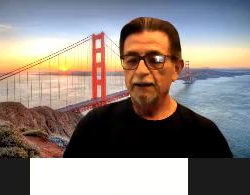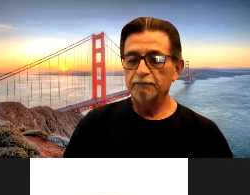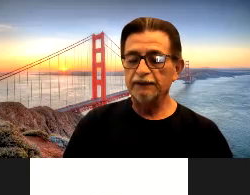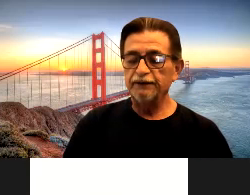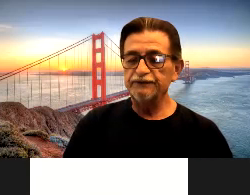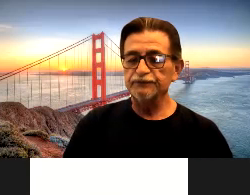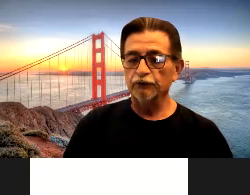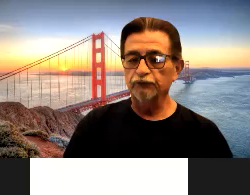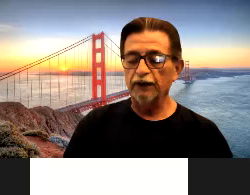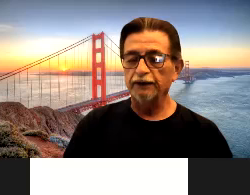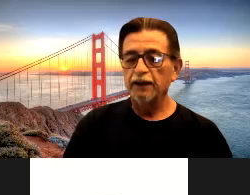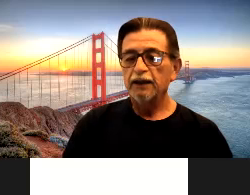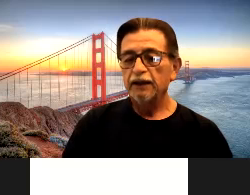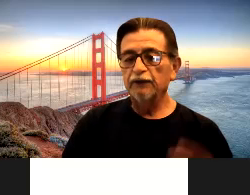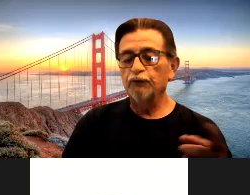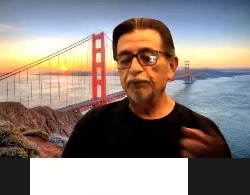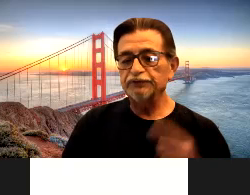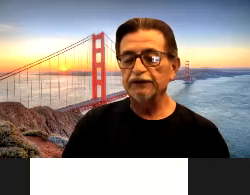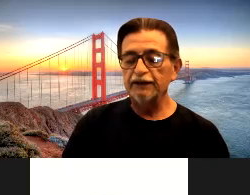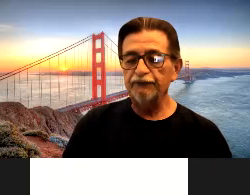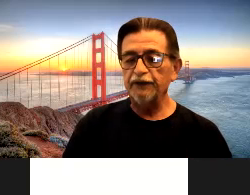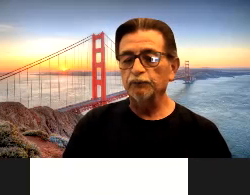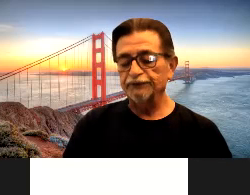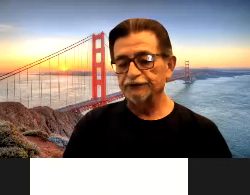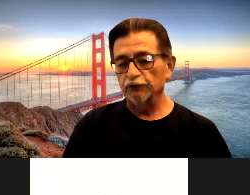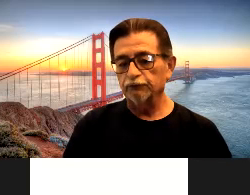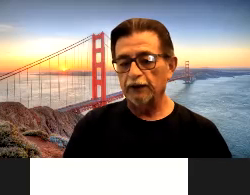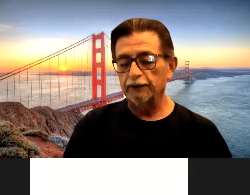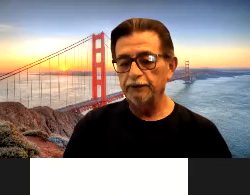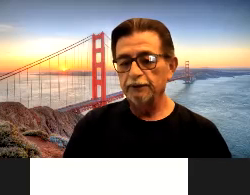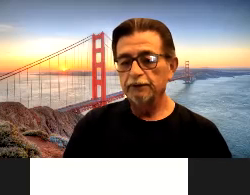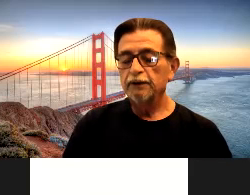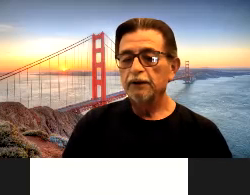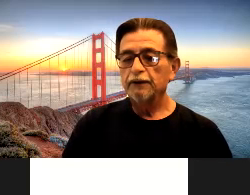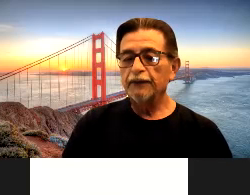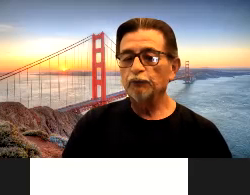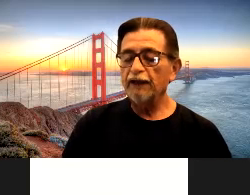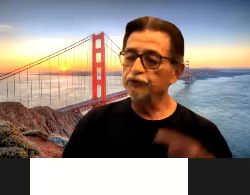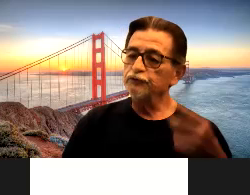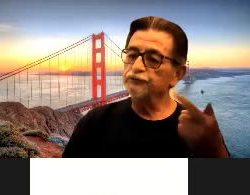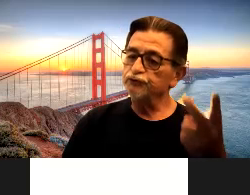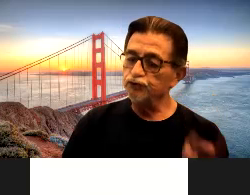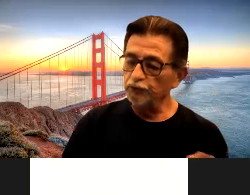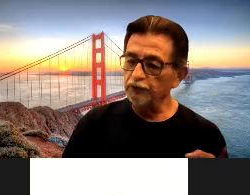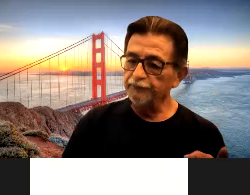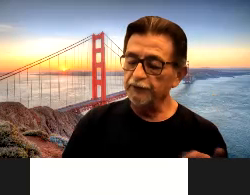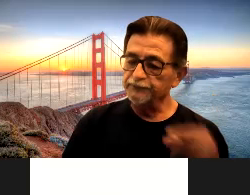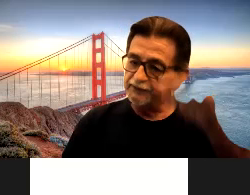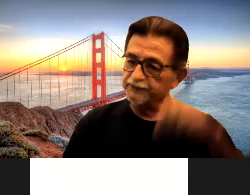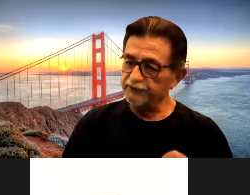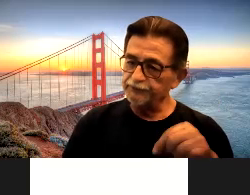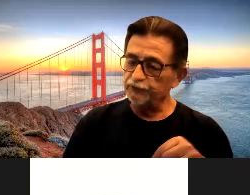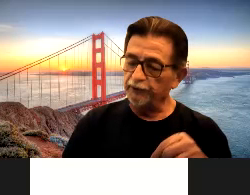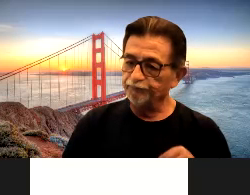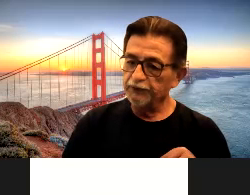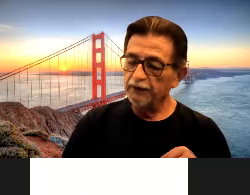okay? Magnesium sulfide. If we put the lithium with the sulfide, then we have to use 2 lithiums